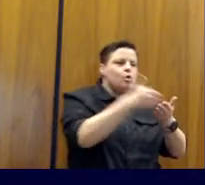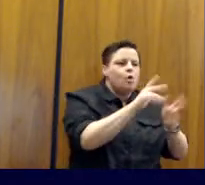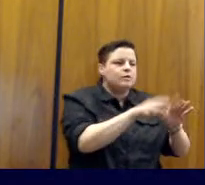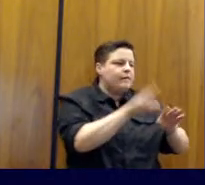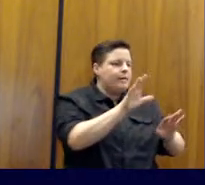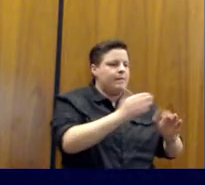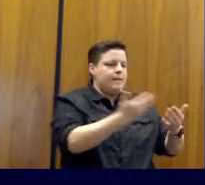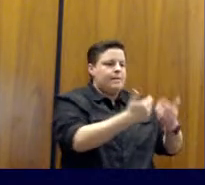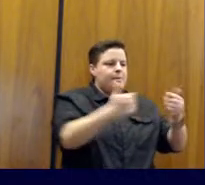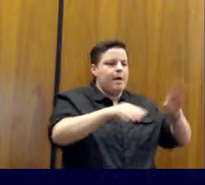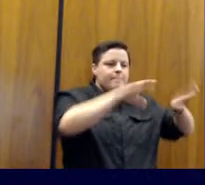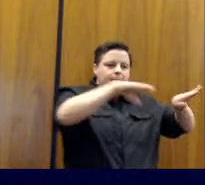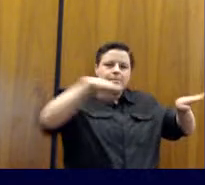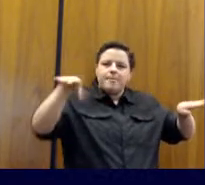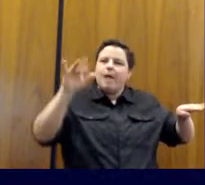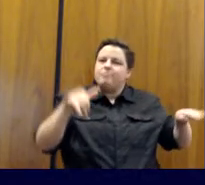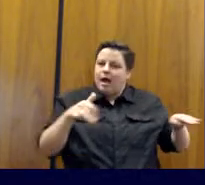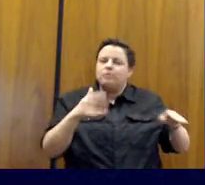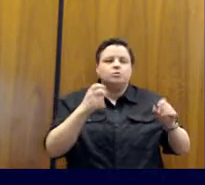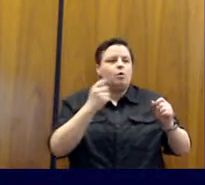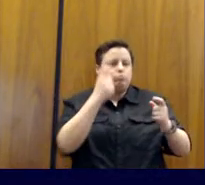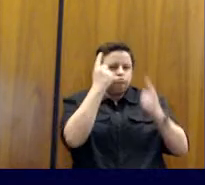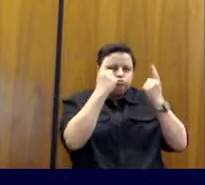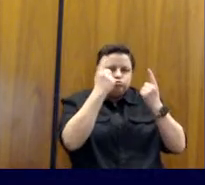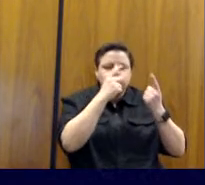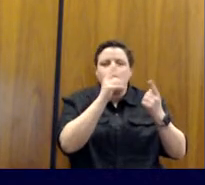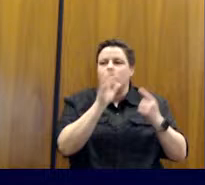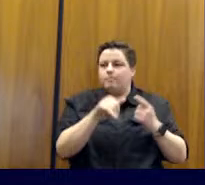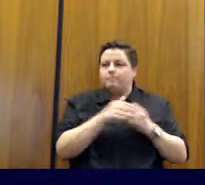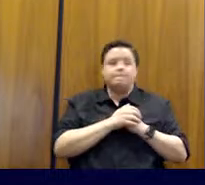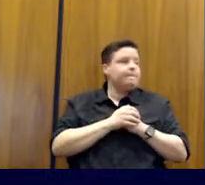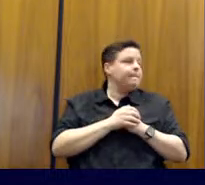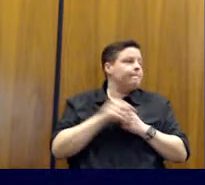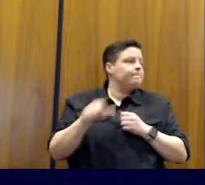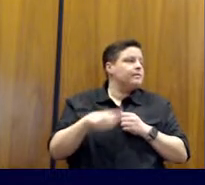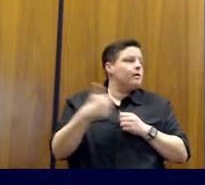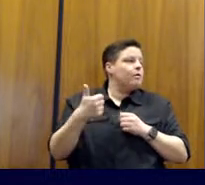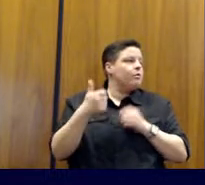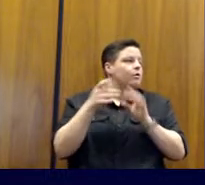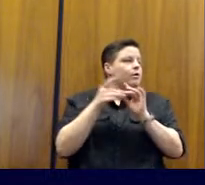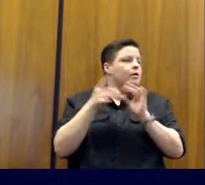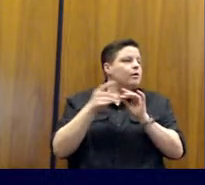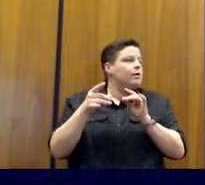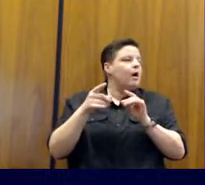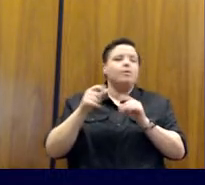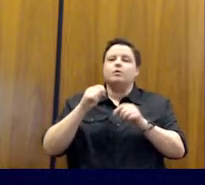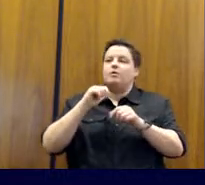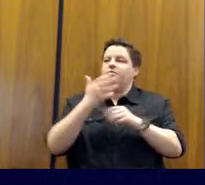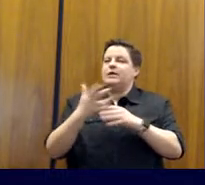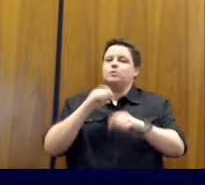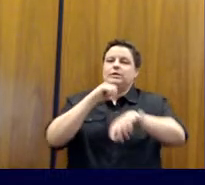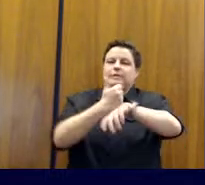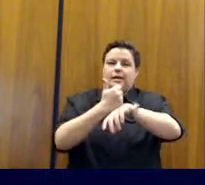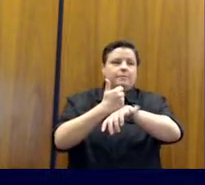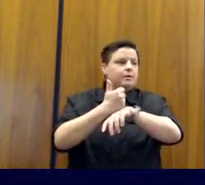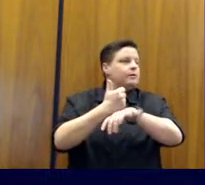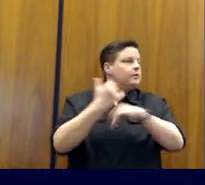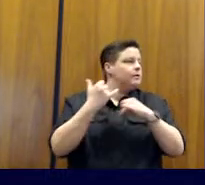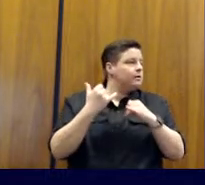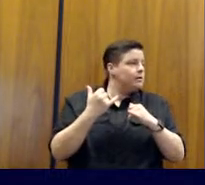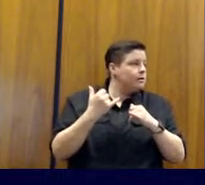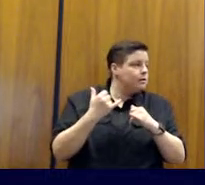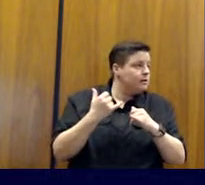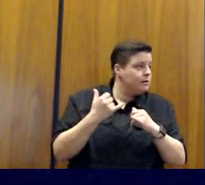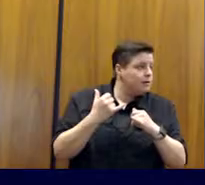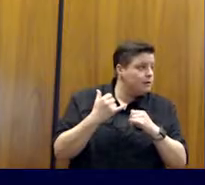would be, something important. Some of the other parameters that we'd put in place, not being behind on if they'd ran